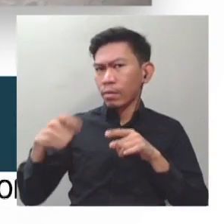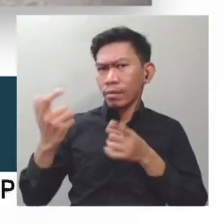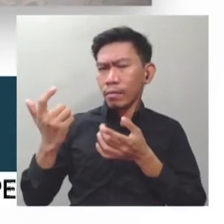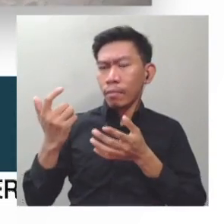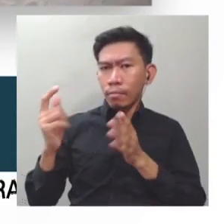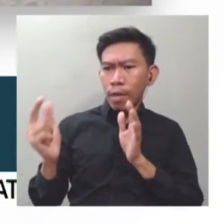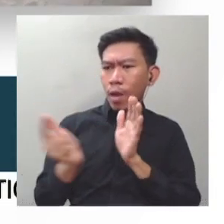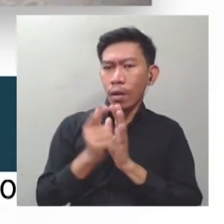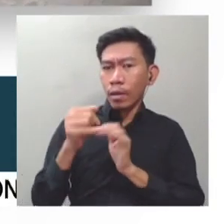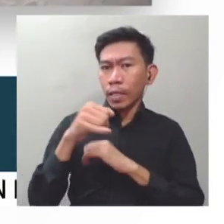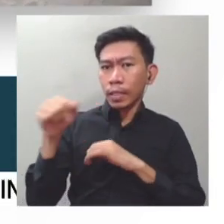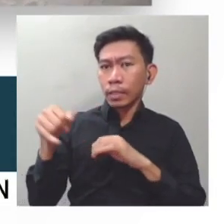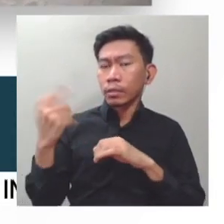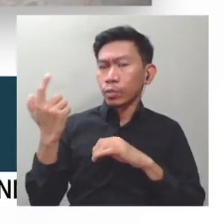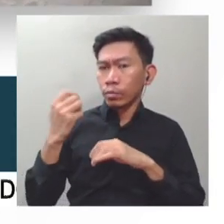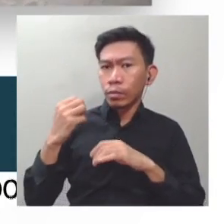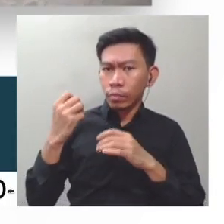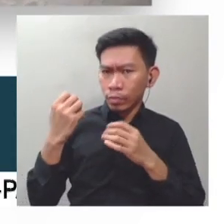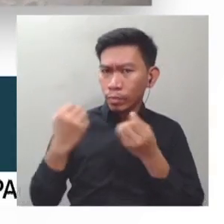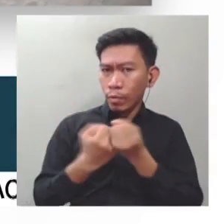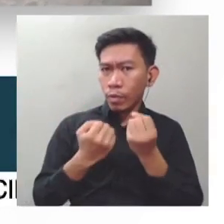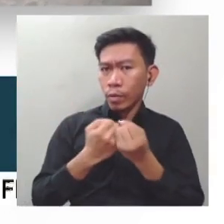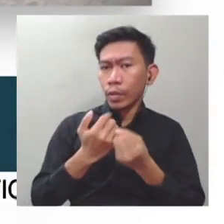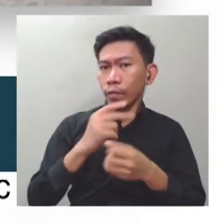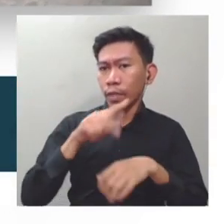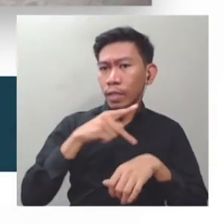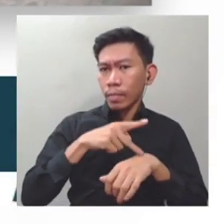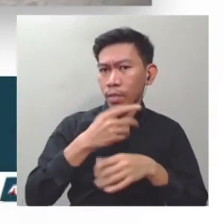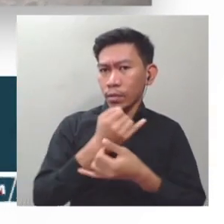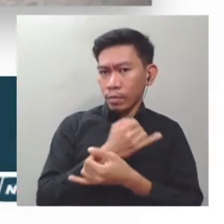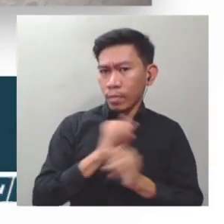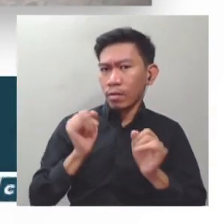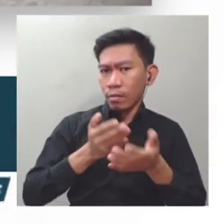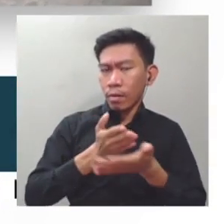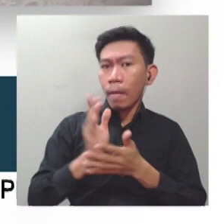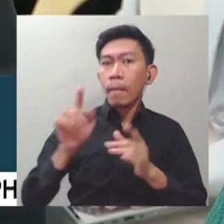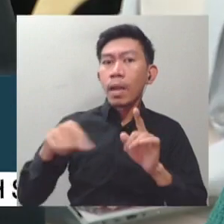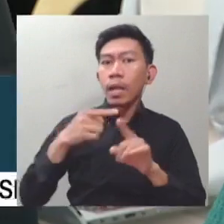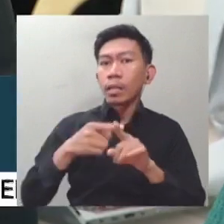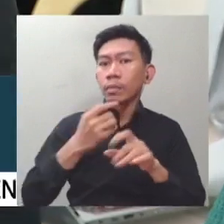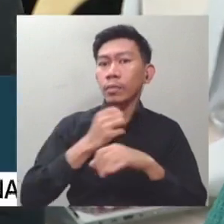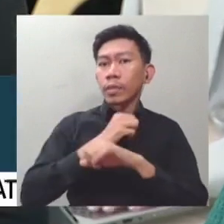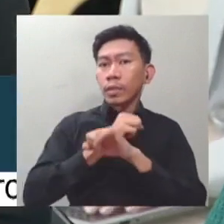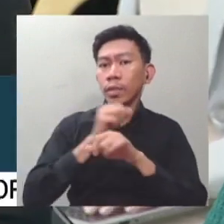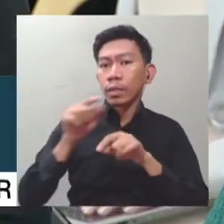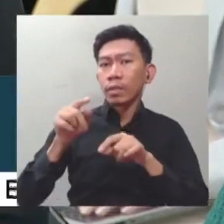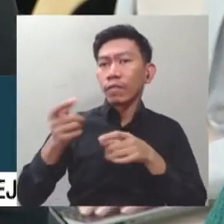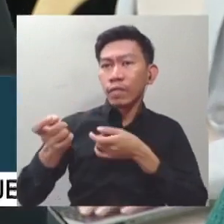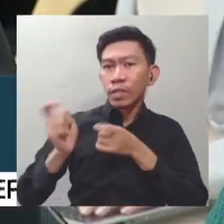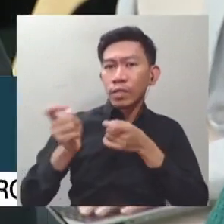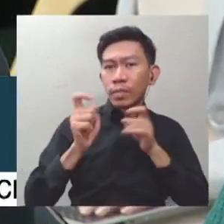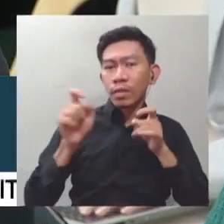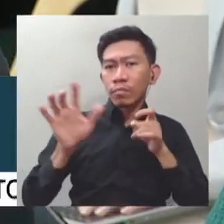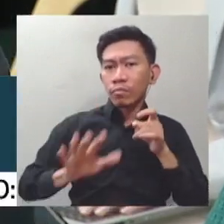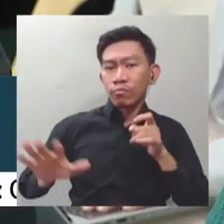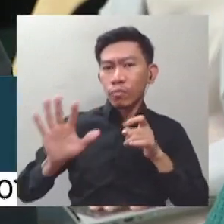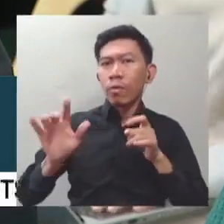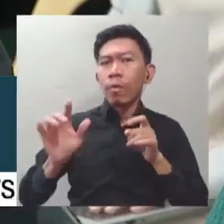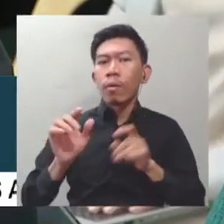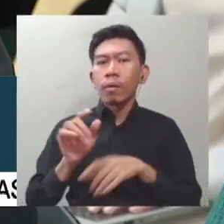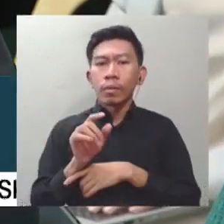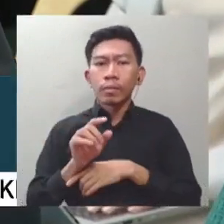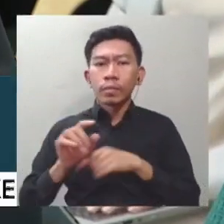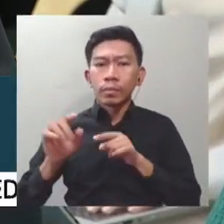the country's sovereign rights, but also to protect Filipino fishermen in the area. Senator Francis Tolentino echoed Zubiri's sentiment. He